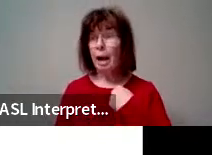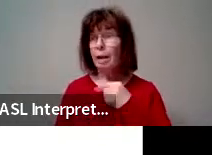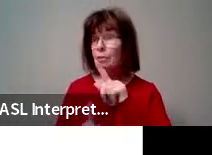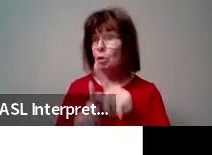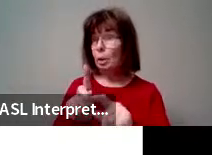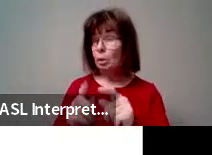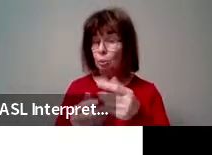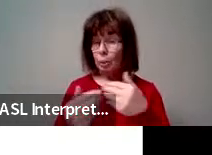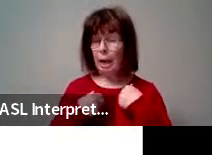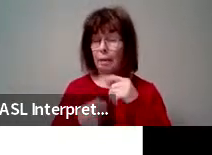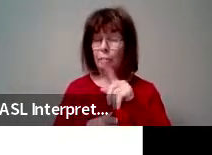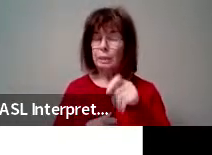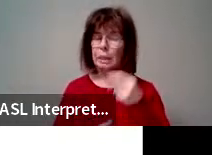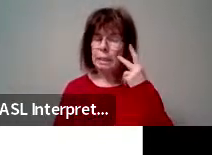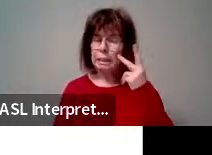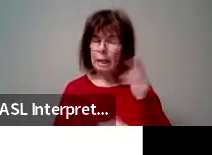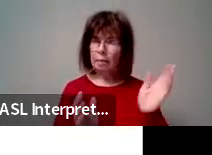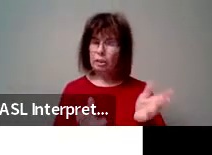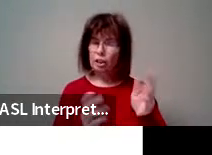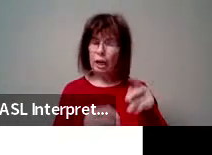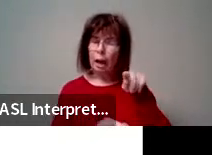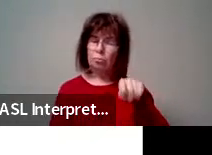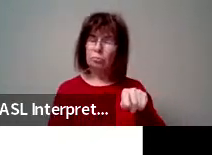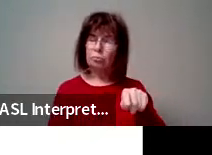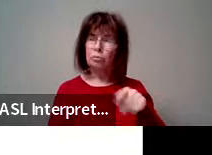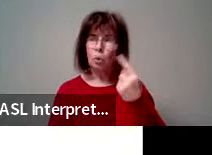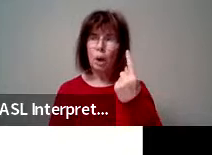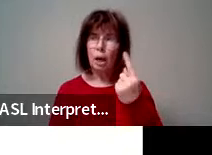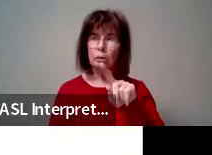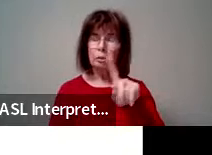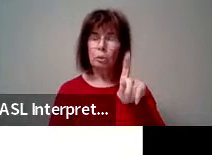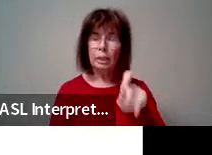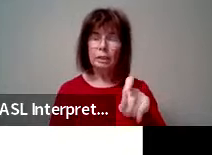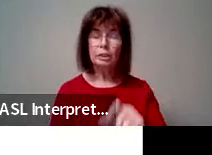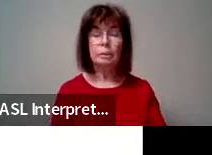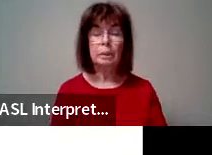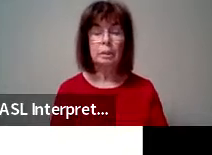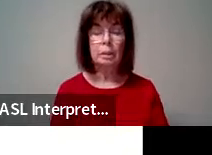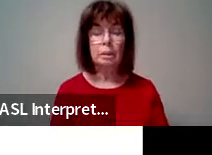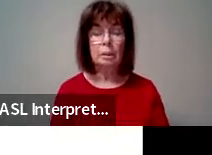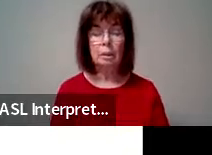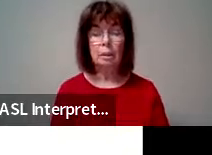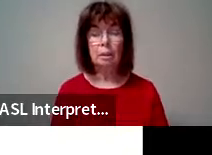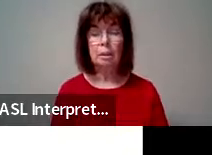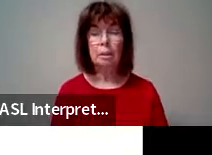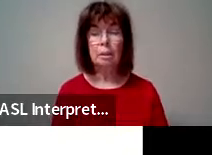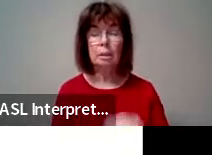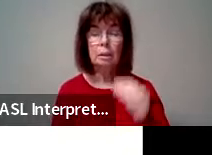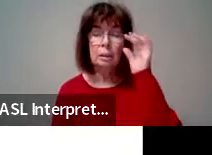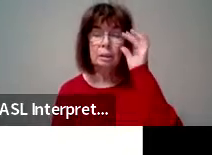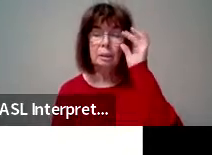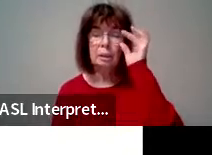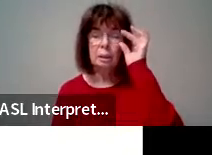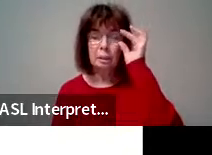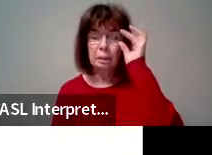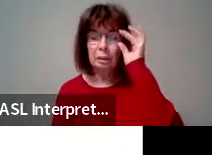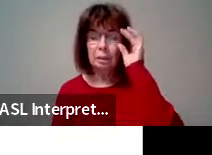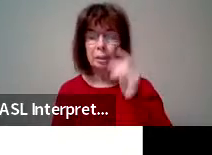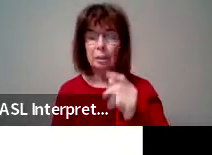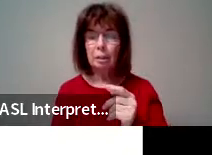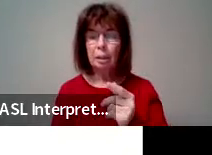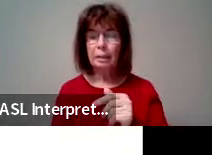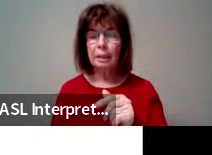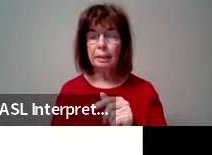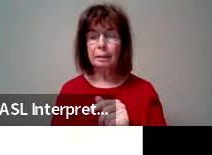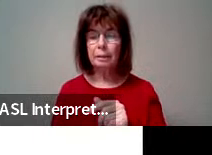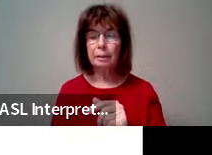questions? I see there's one question in the chat, and I believe either Dr. Moss or Dr.